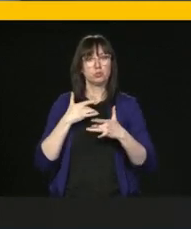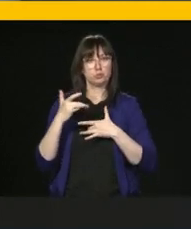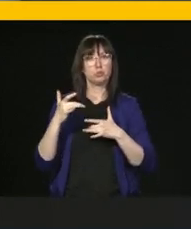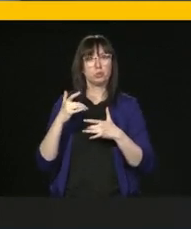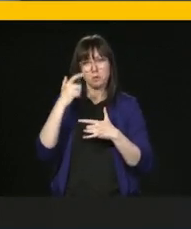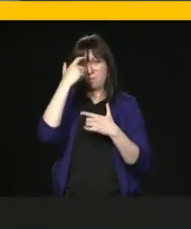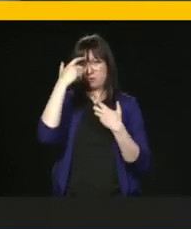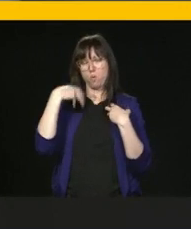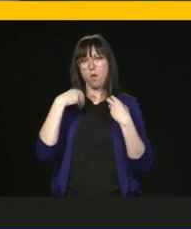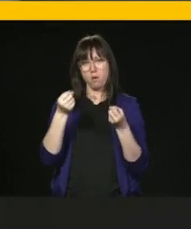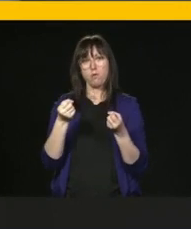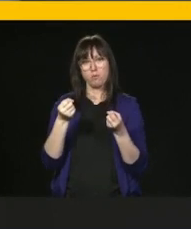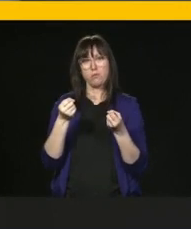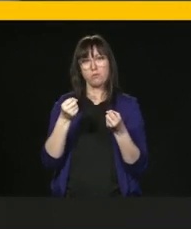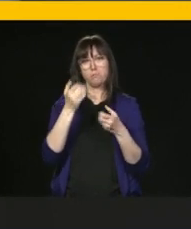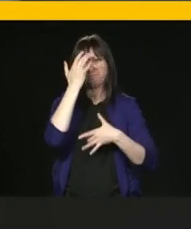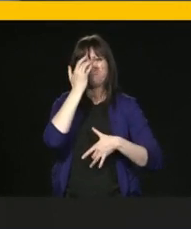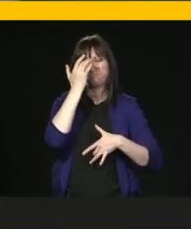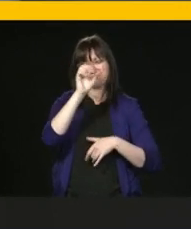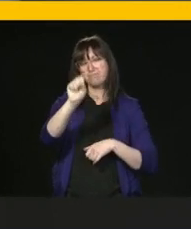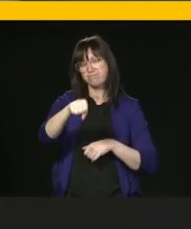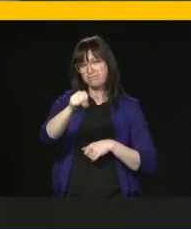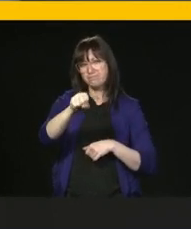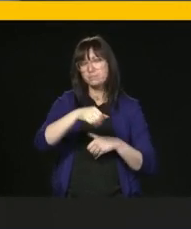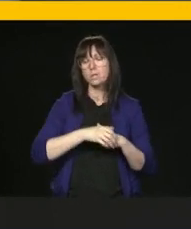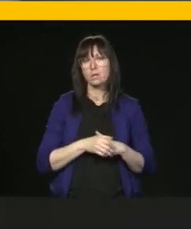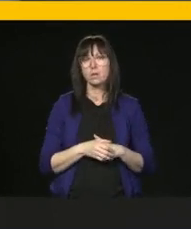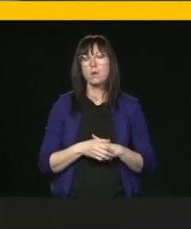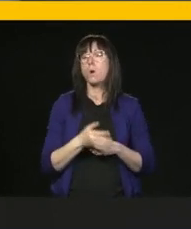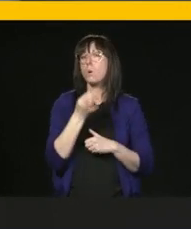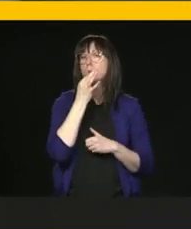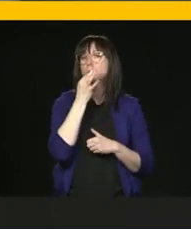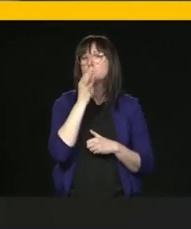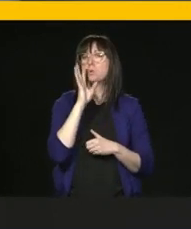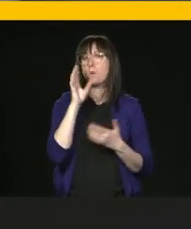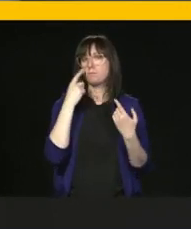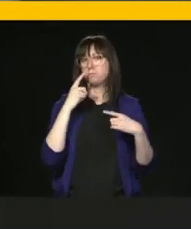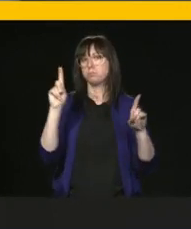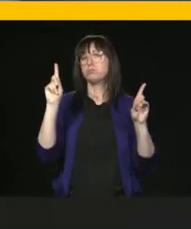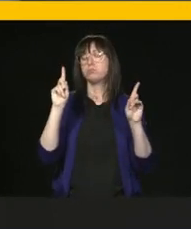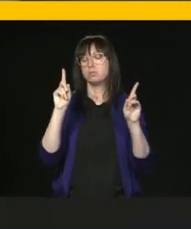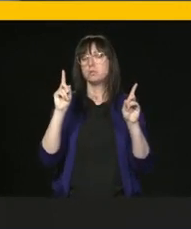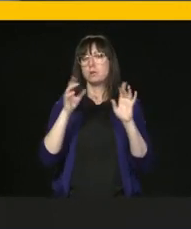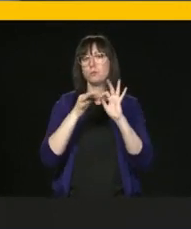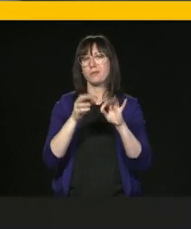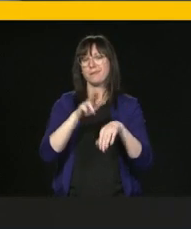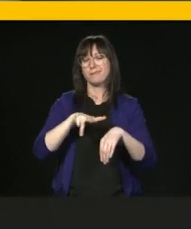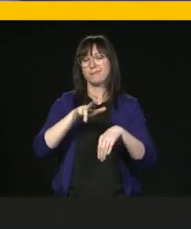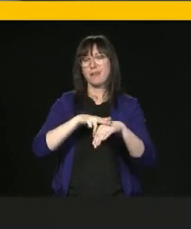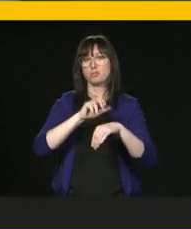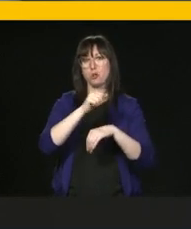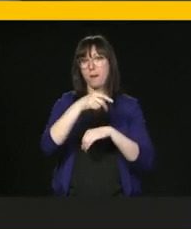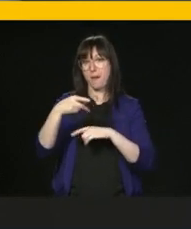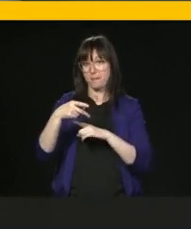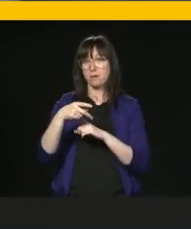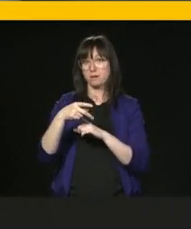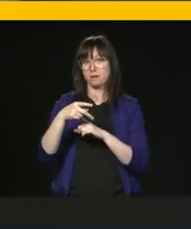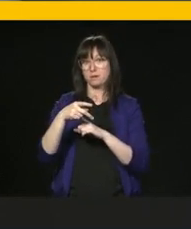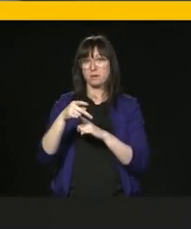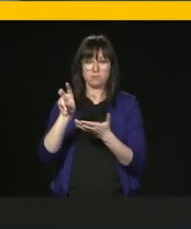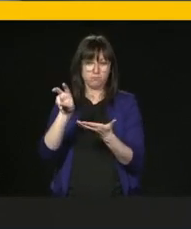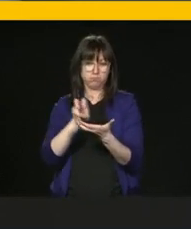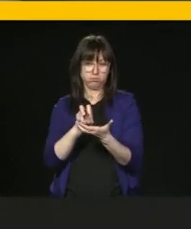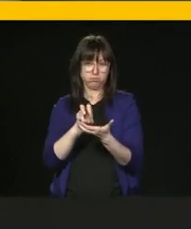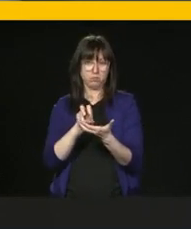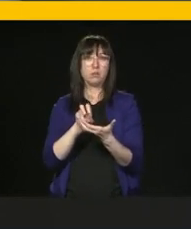We have very soon, we will have an announcement about a national app that people can download and use to support them